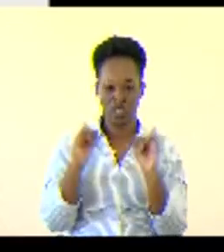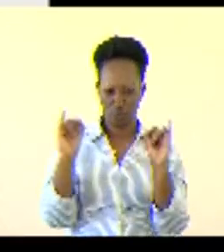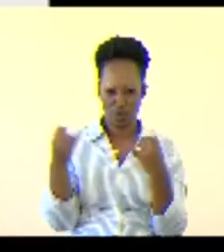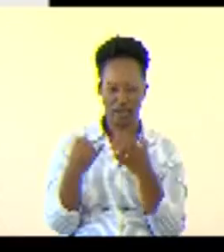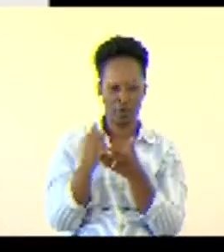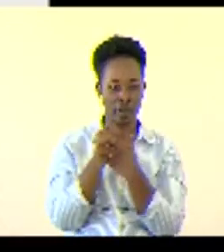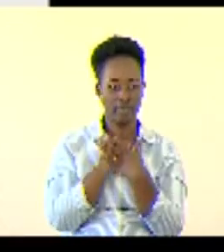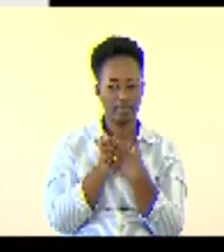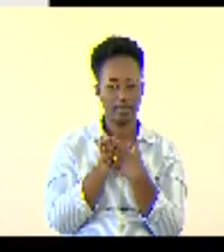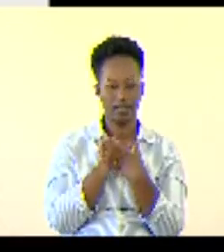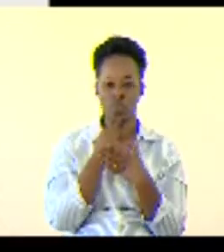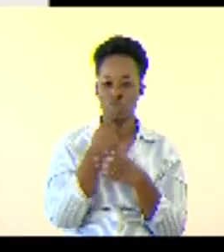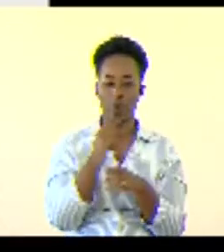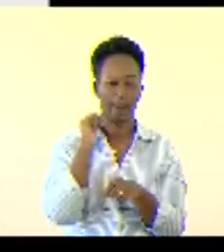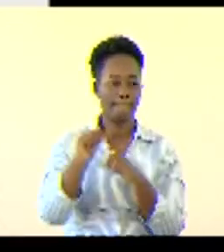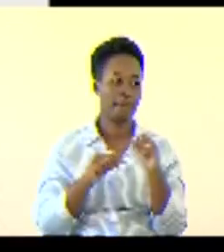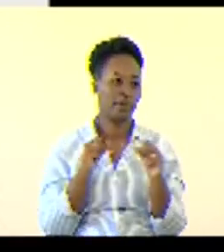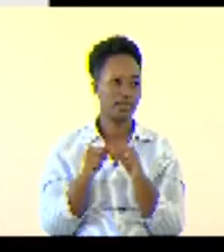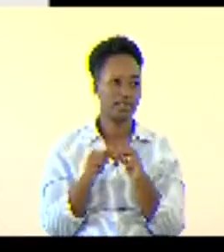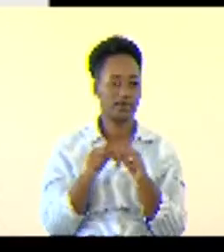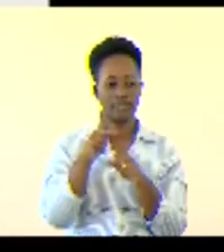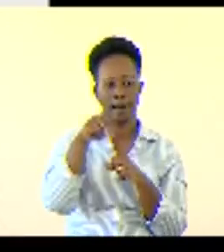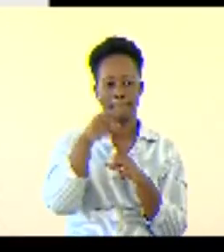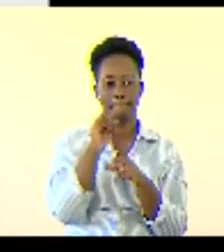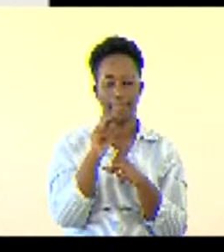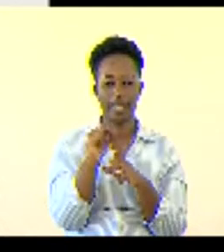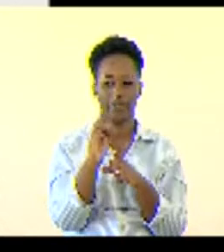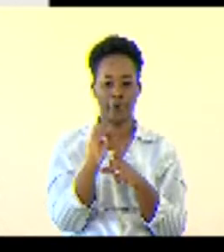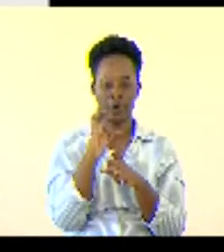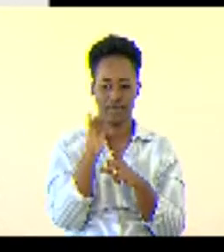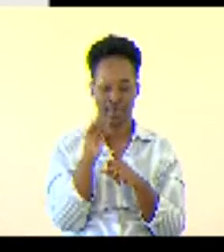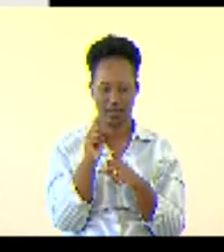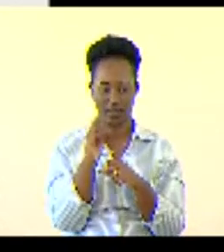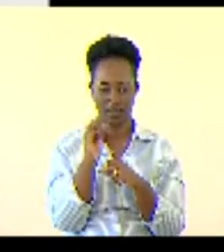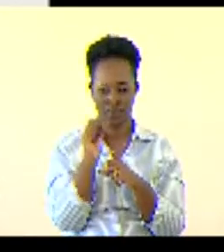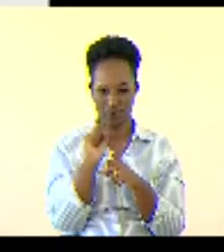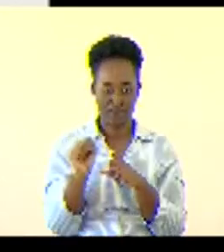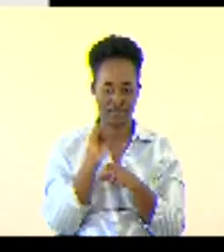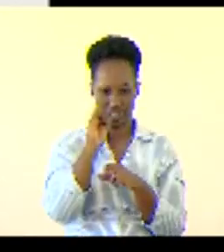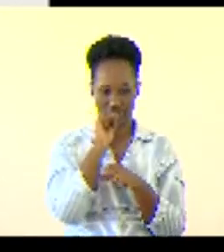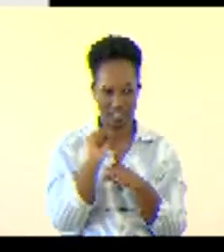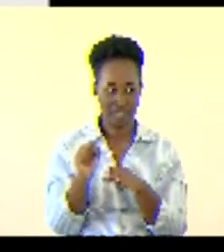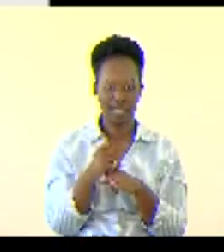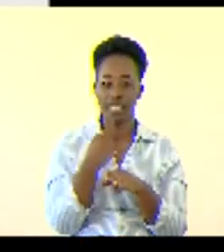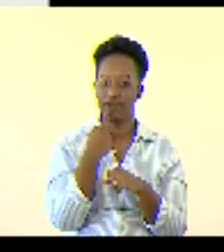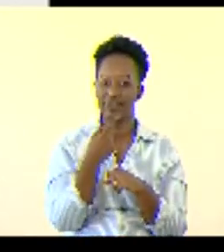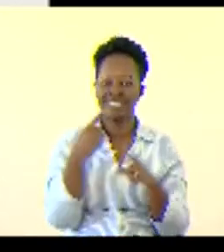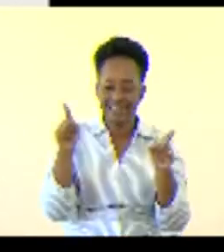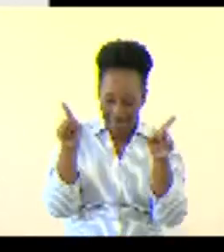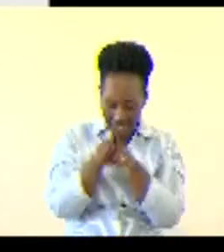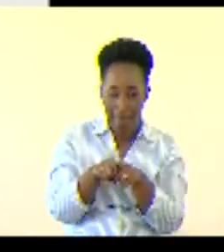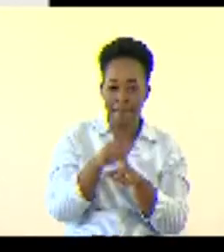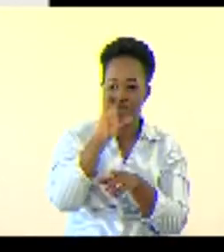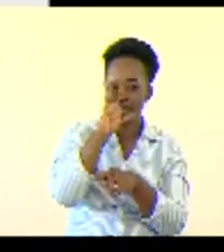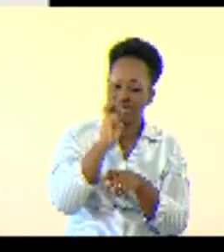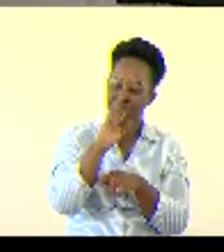have how to talk about pinocytosis. Pinocytosis refers to cellular drinking or cell